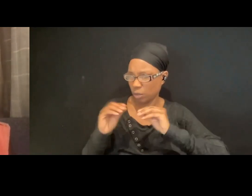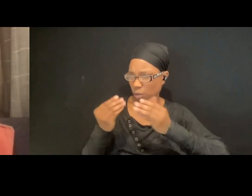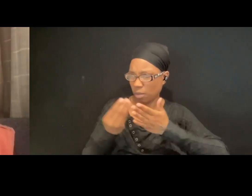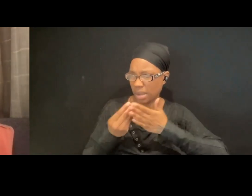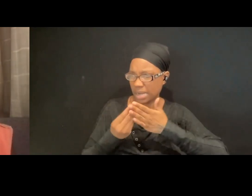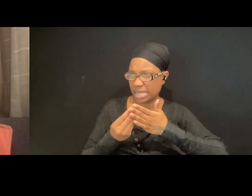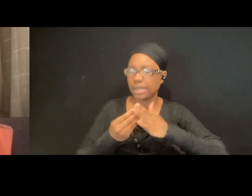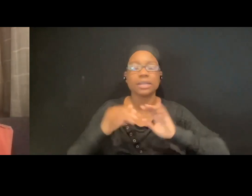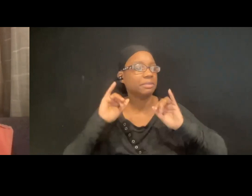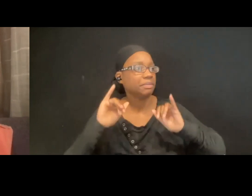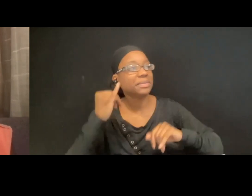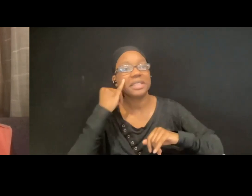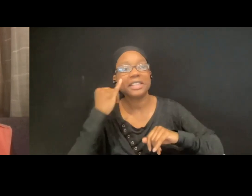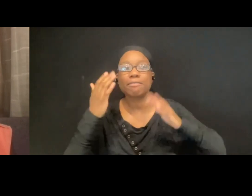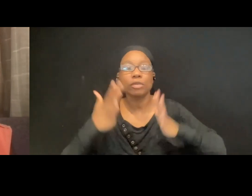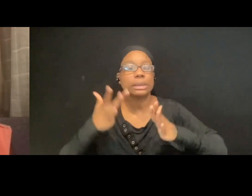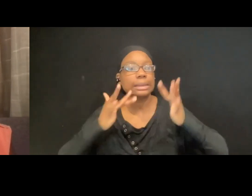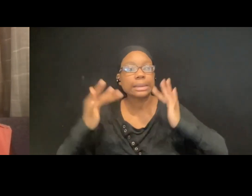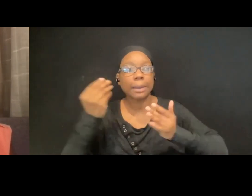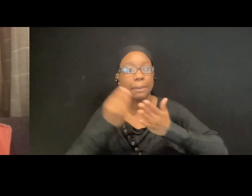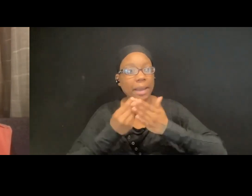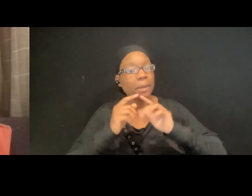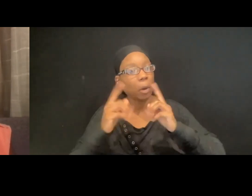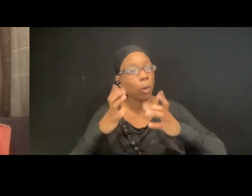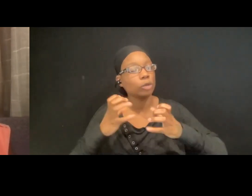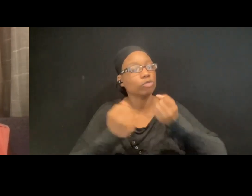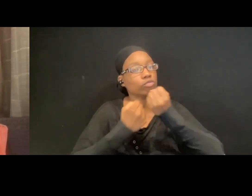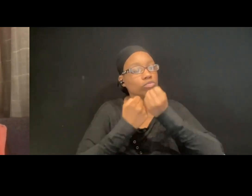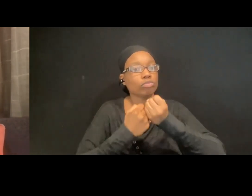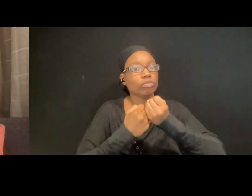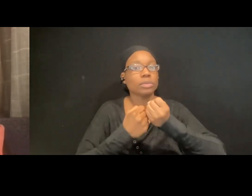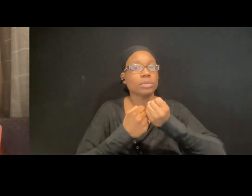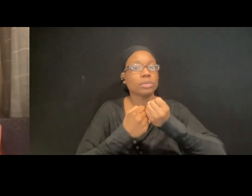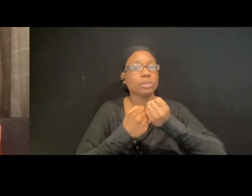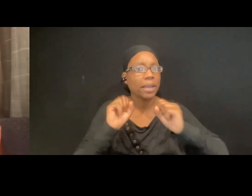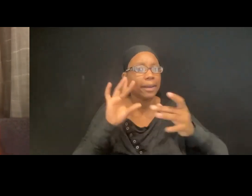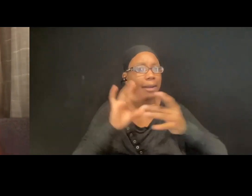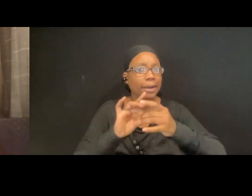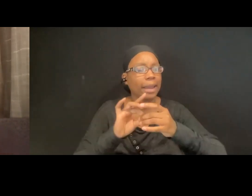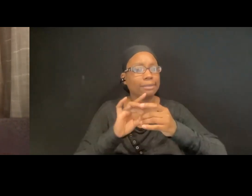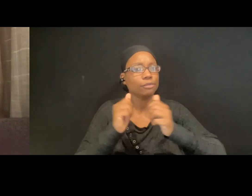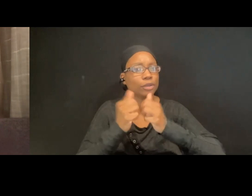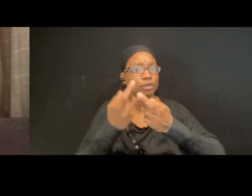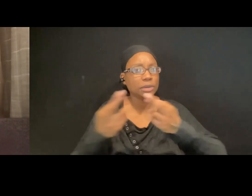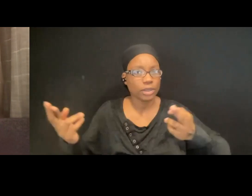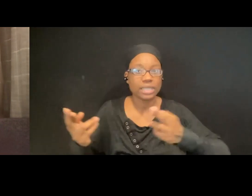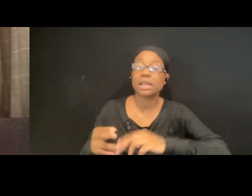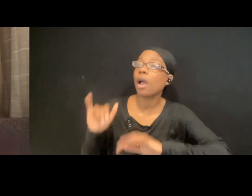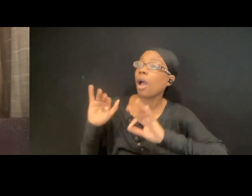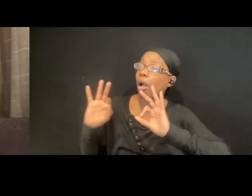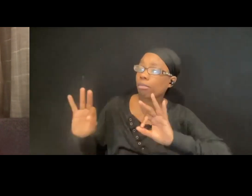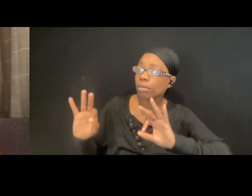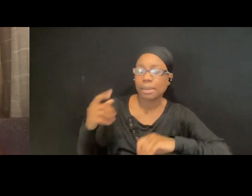resources? Absolutely. I would say to consider kind of getting on board with the work that House of